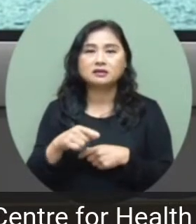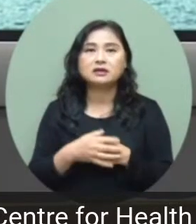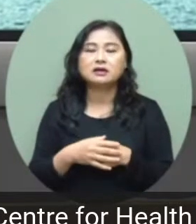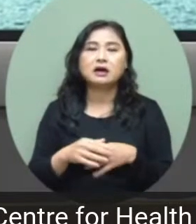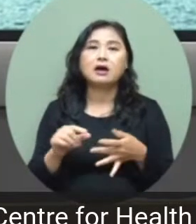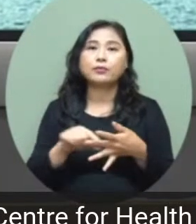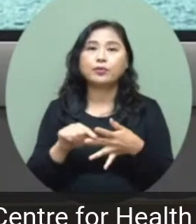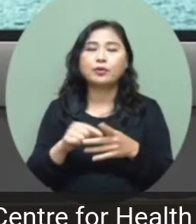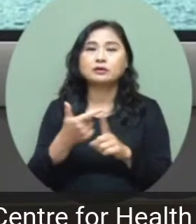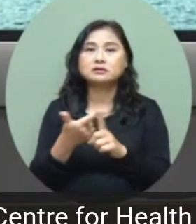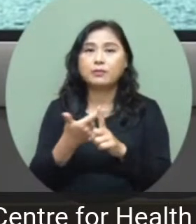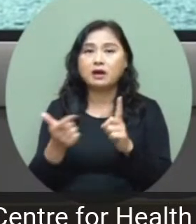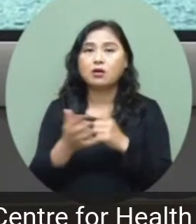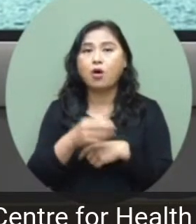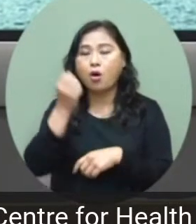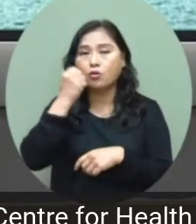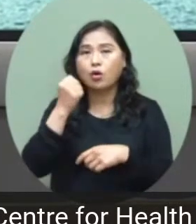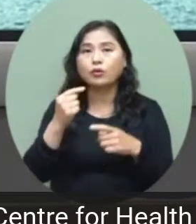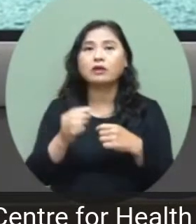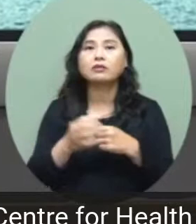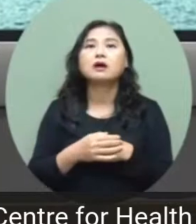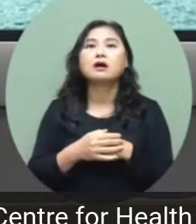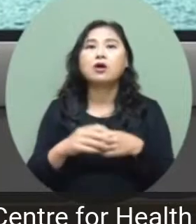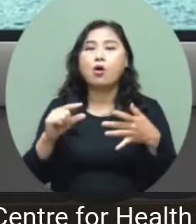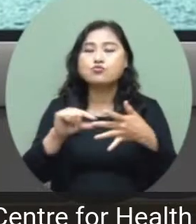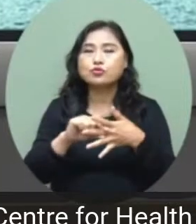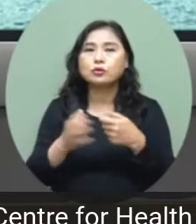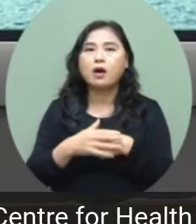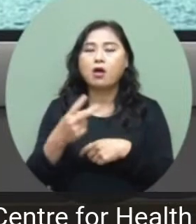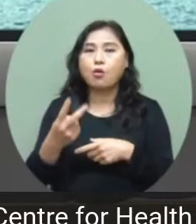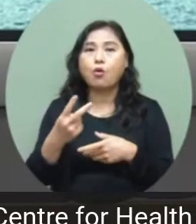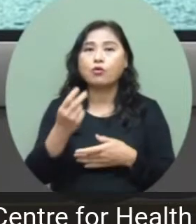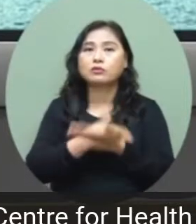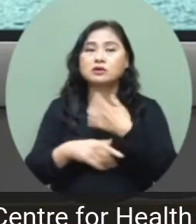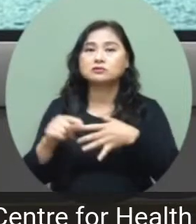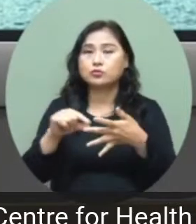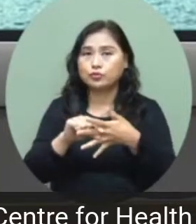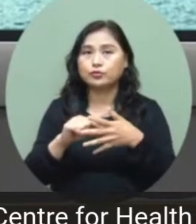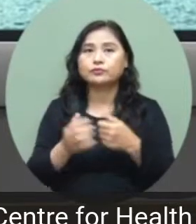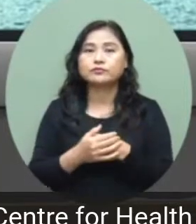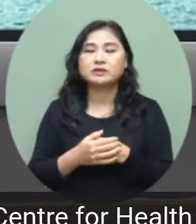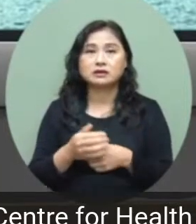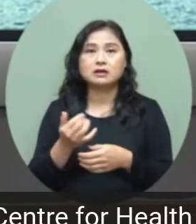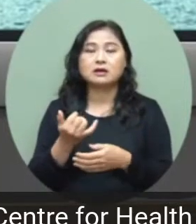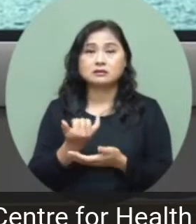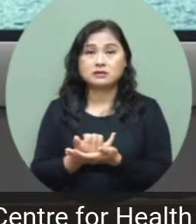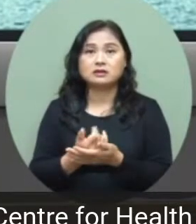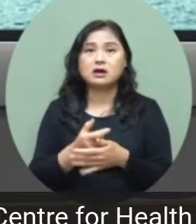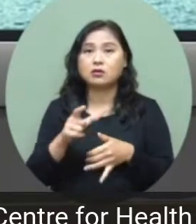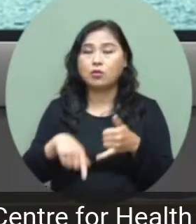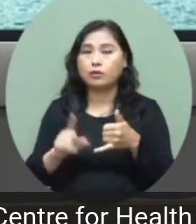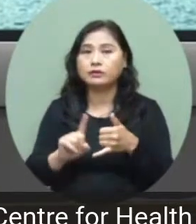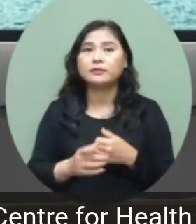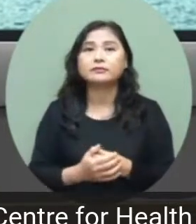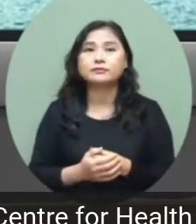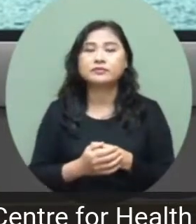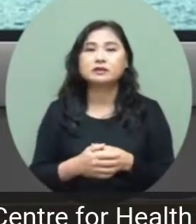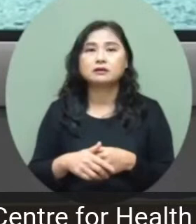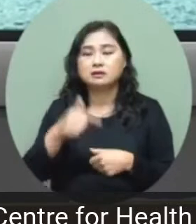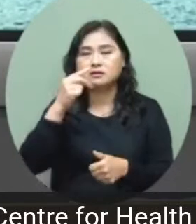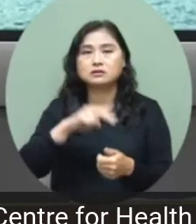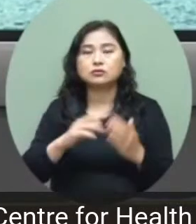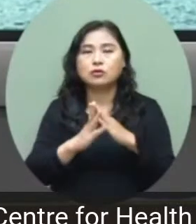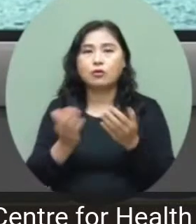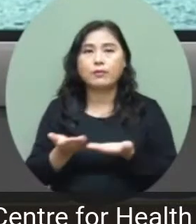staff members from 18 care homes for the elderly and 2 care homes for the disabled. In